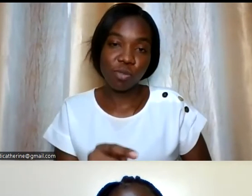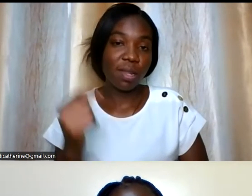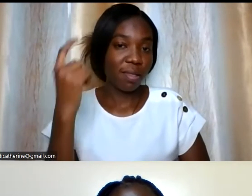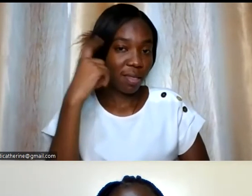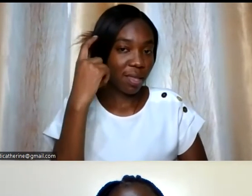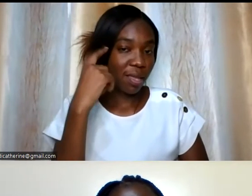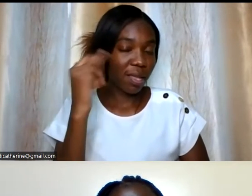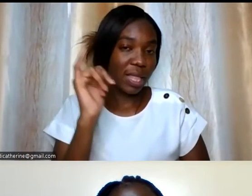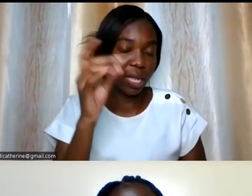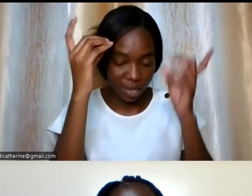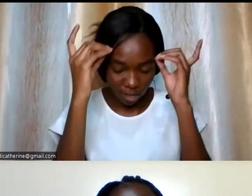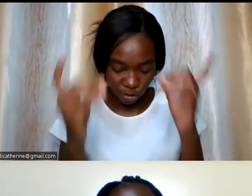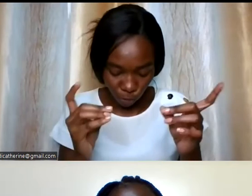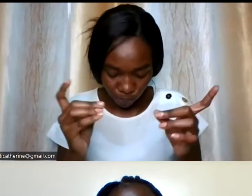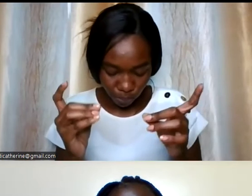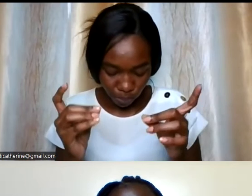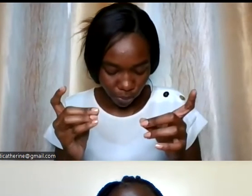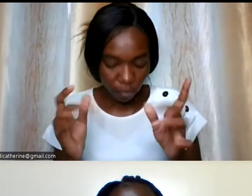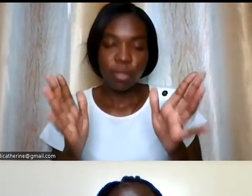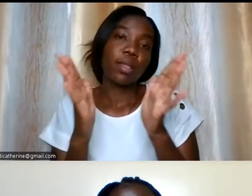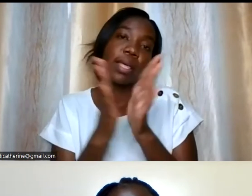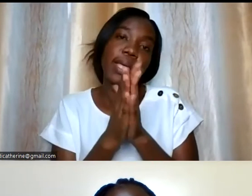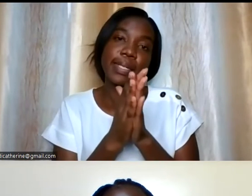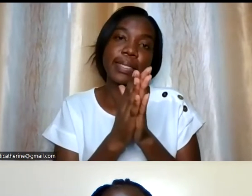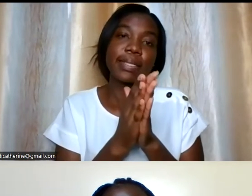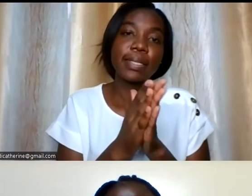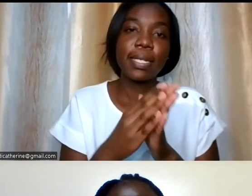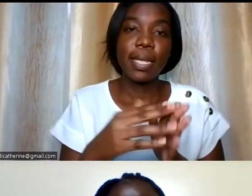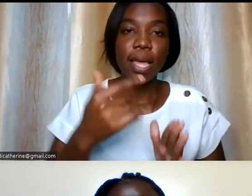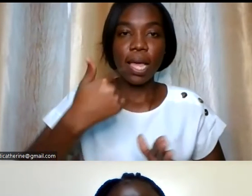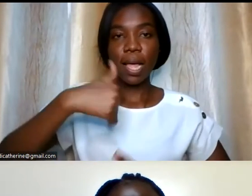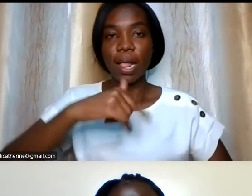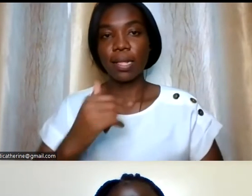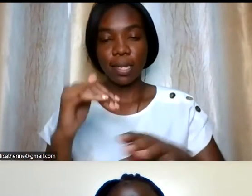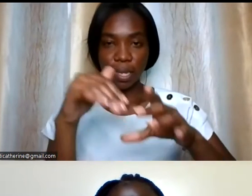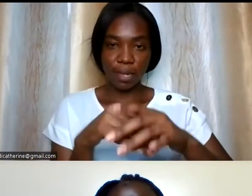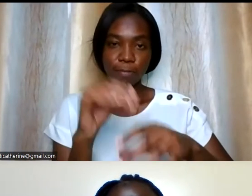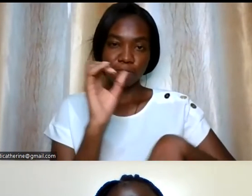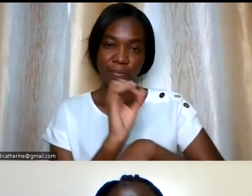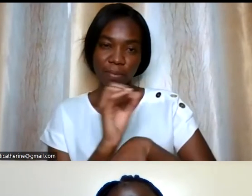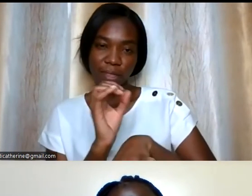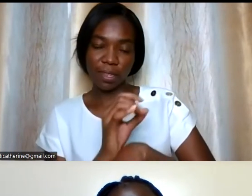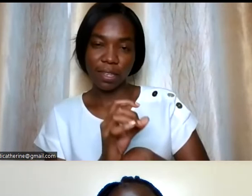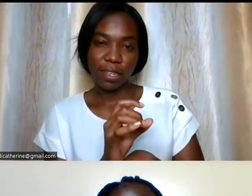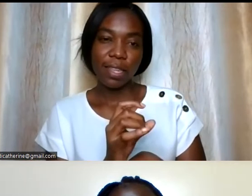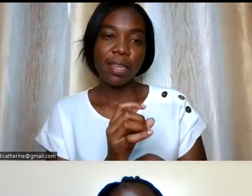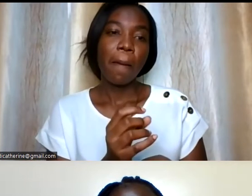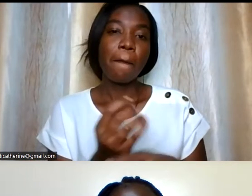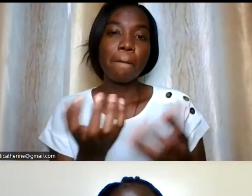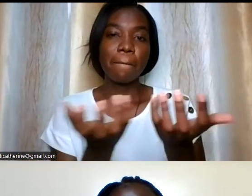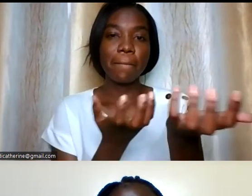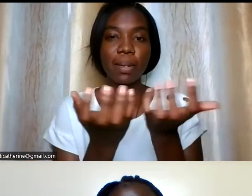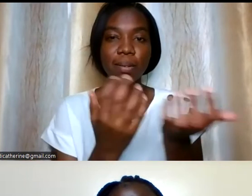decision. And we are in the consultancy business, and most of the times we